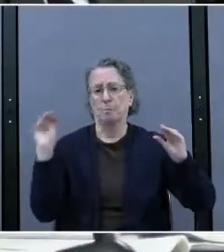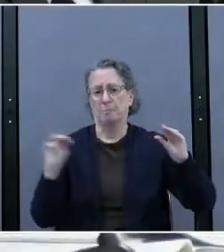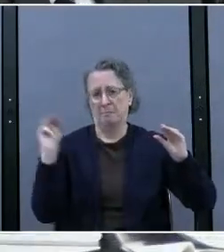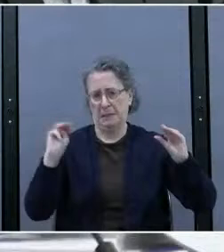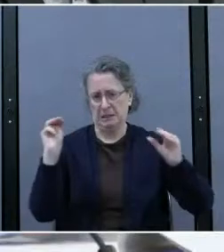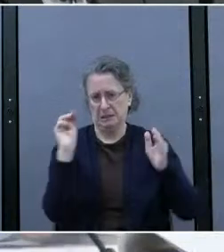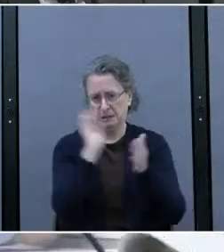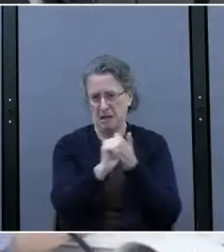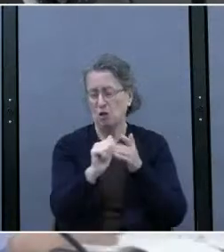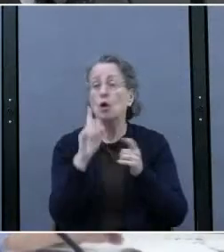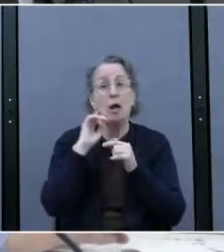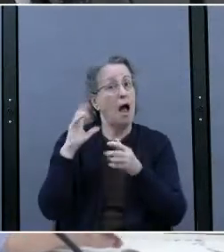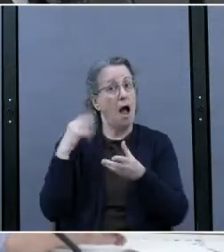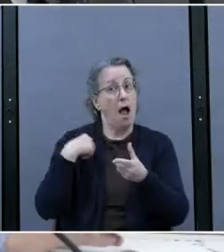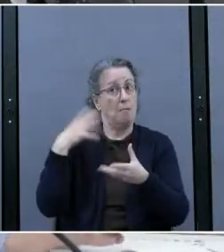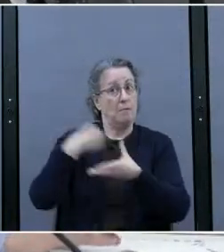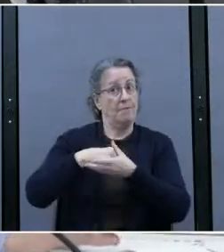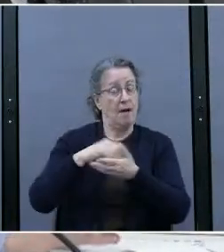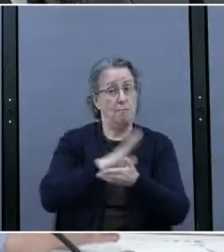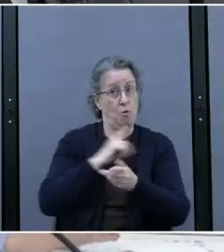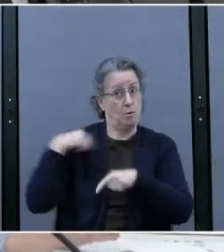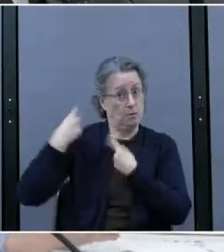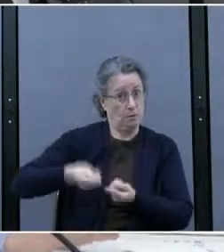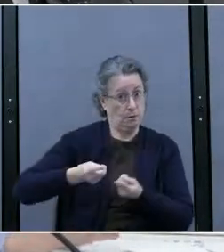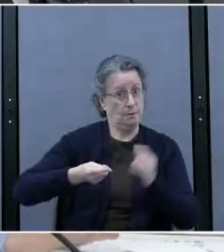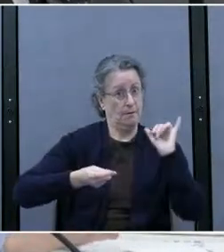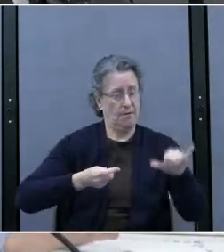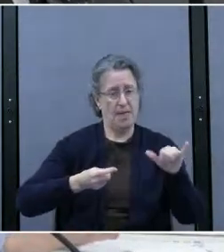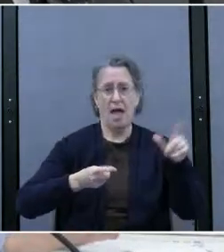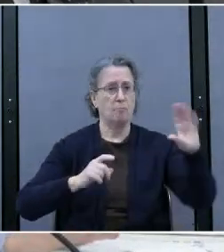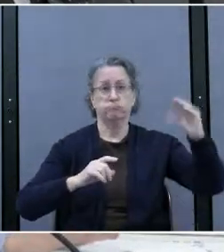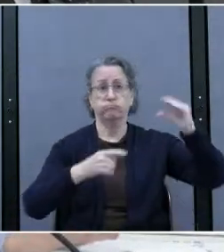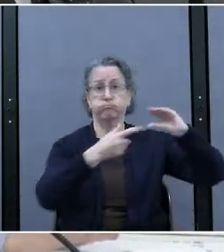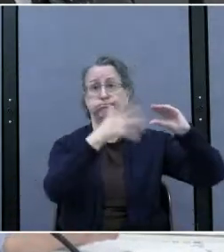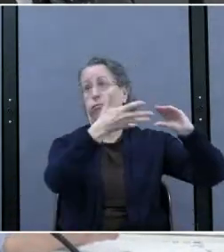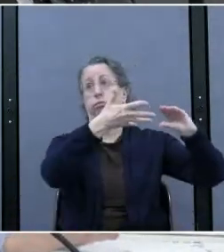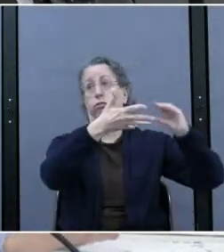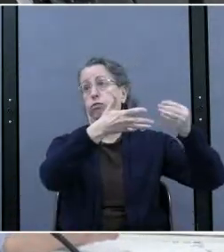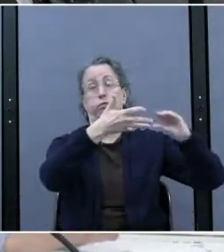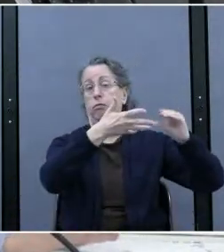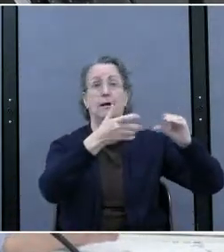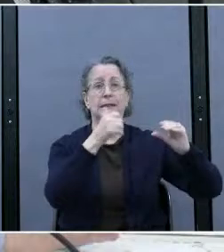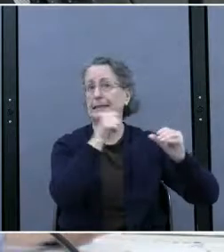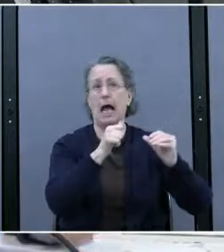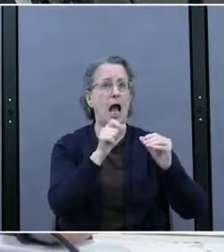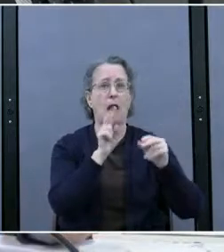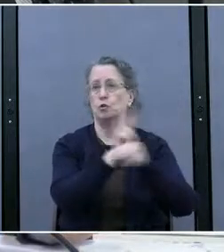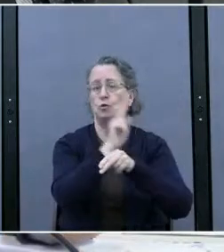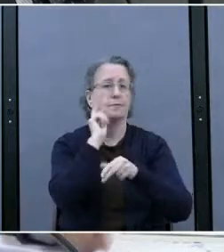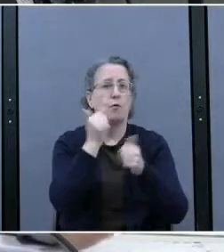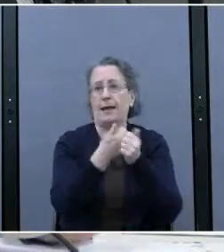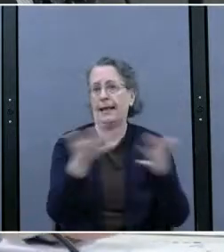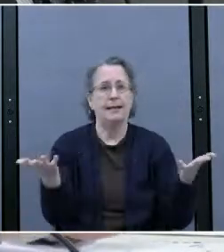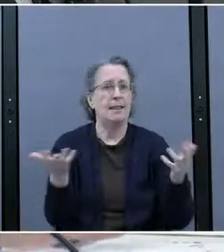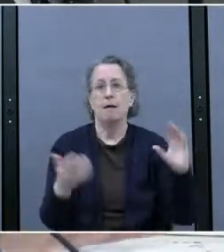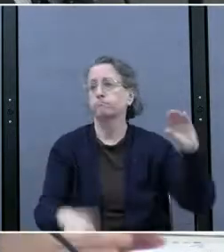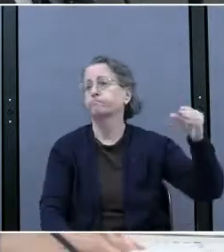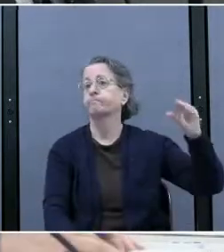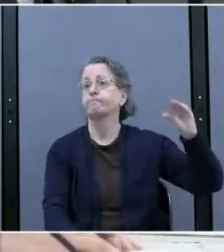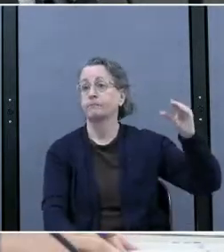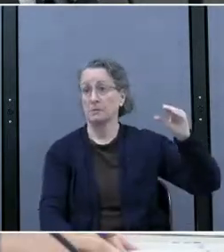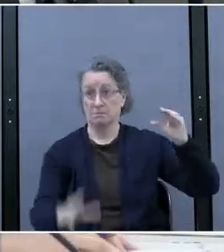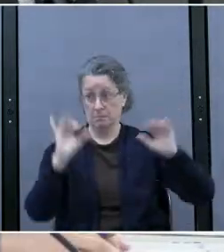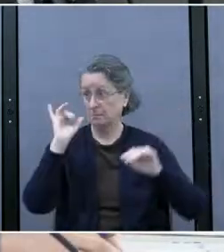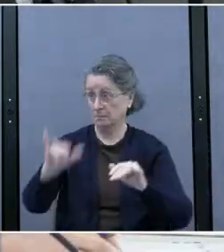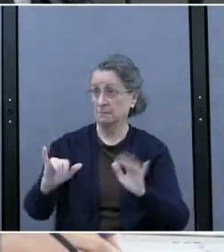And that's unassigned, sitting there doing nothing, not assigned to anything. Yeah. Is that accurate?